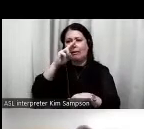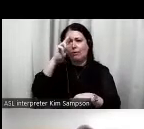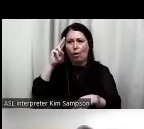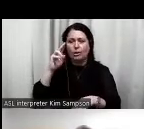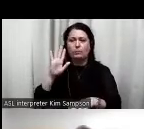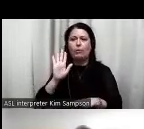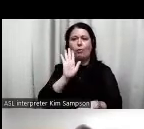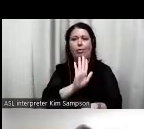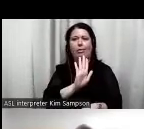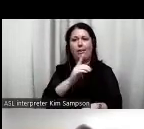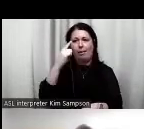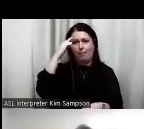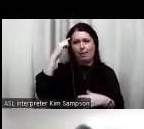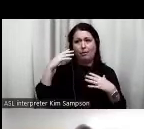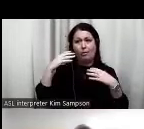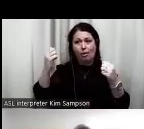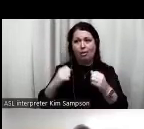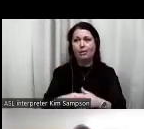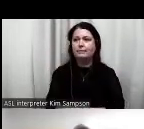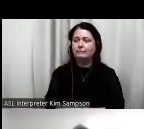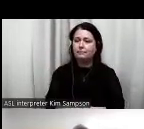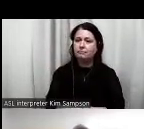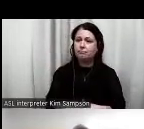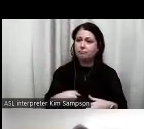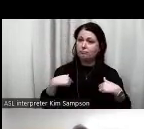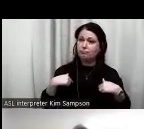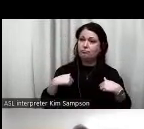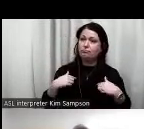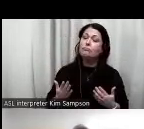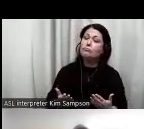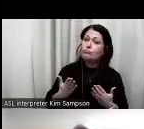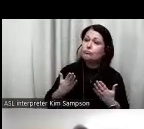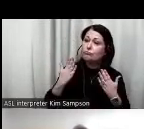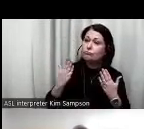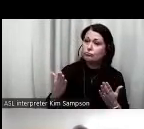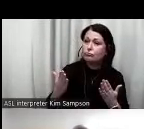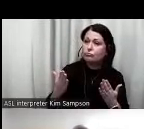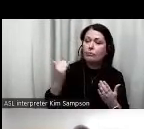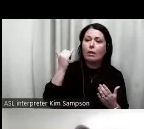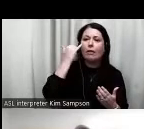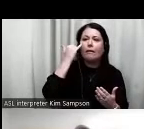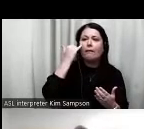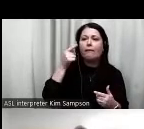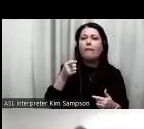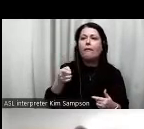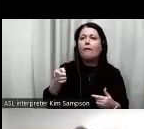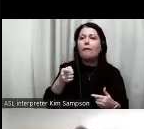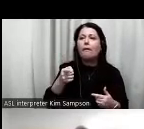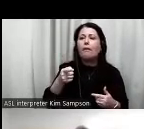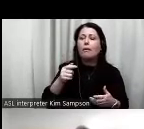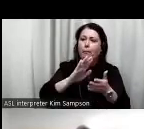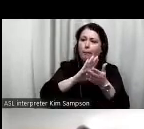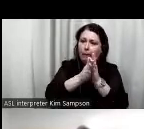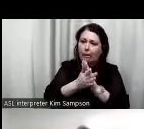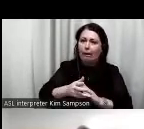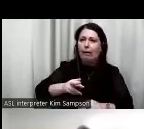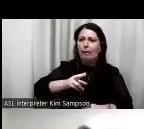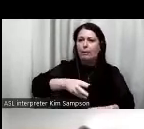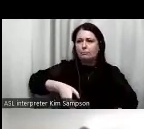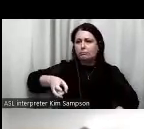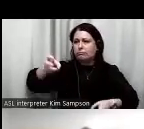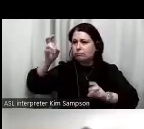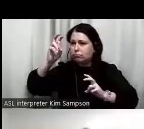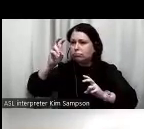leave. And then I would just recommend that if you are ever hospitalized or you have a loved one